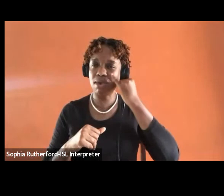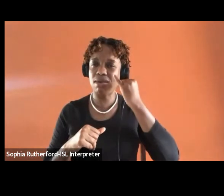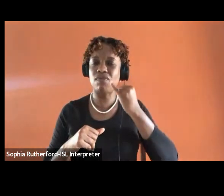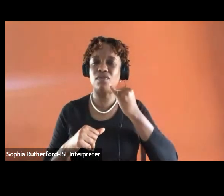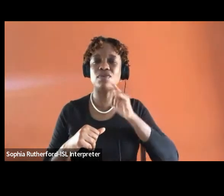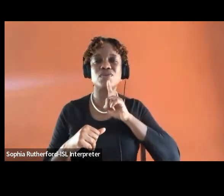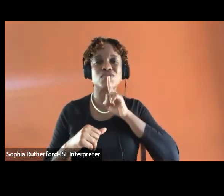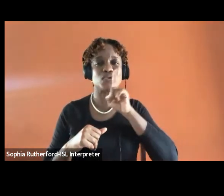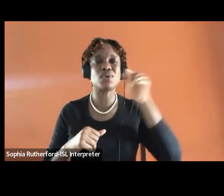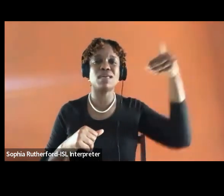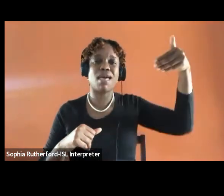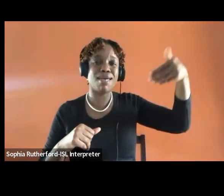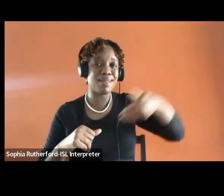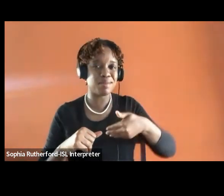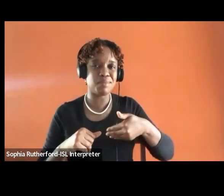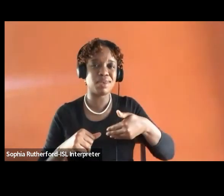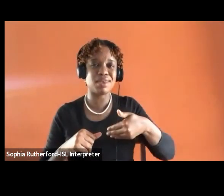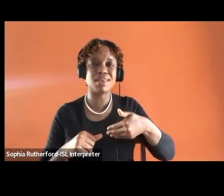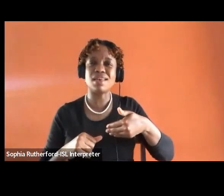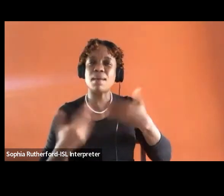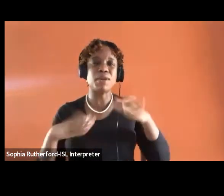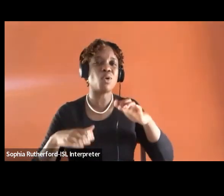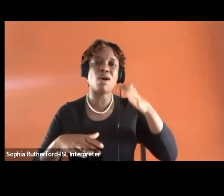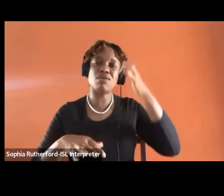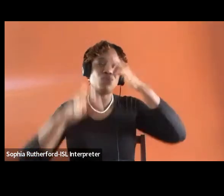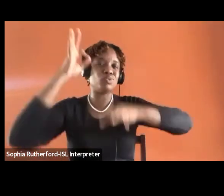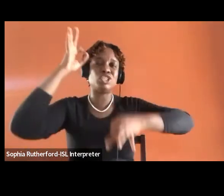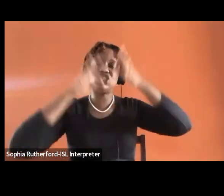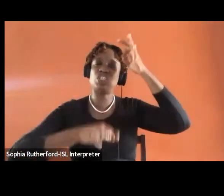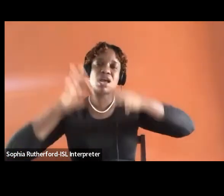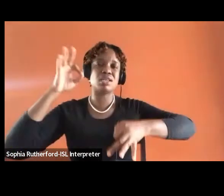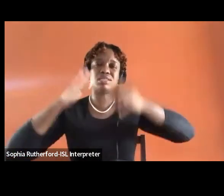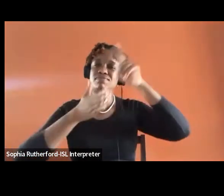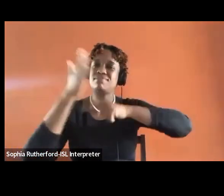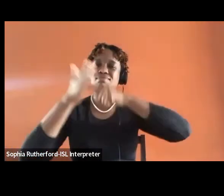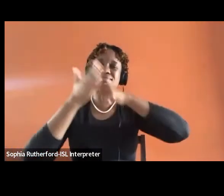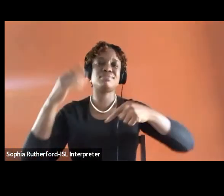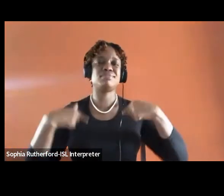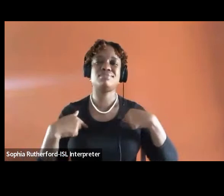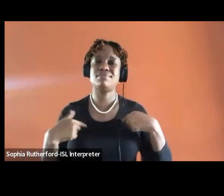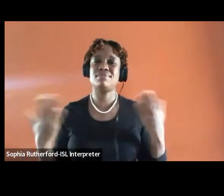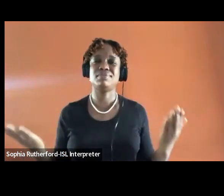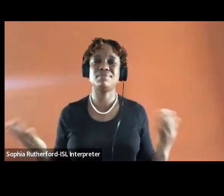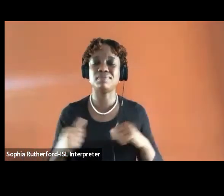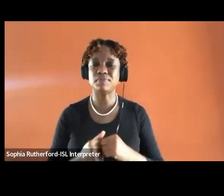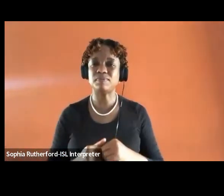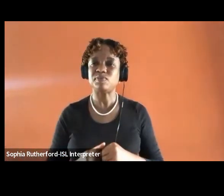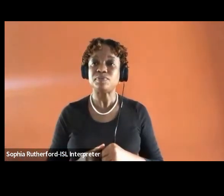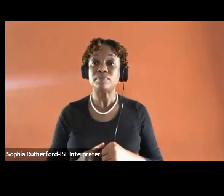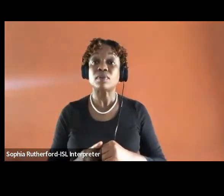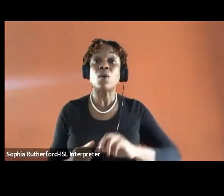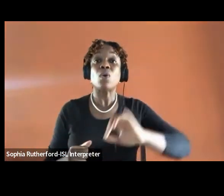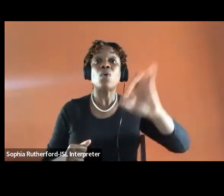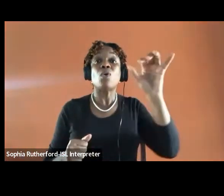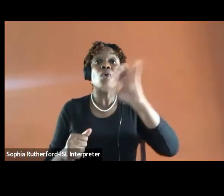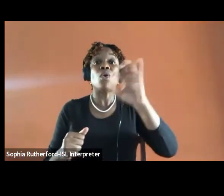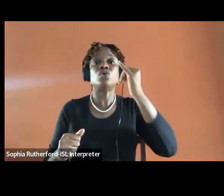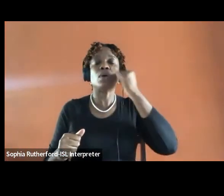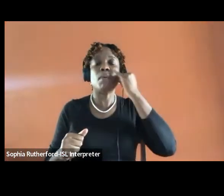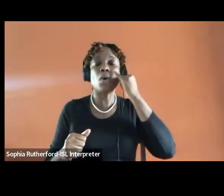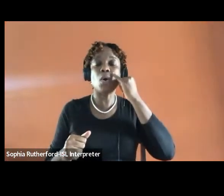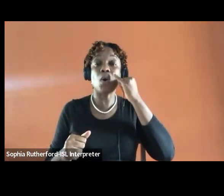with less judgment. And not to mention, if a person is born